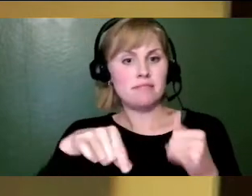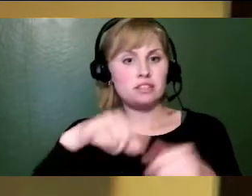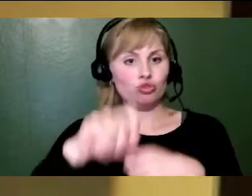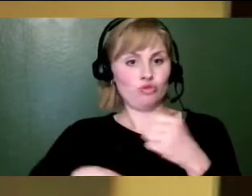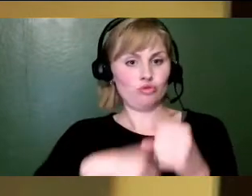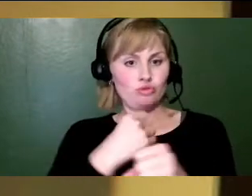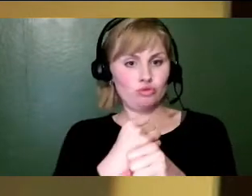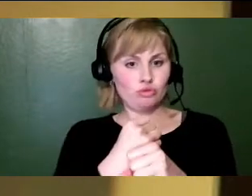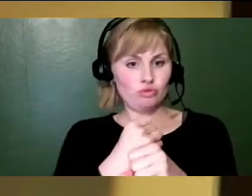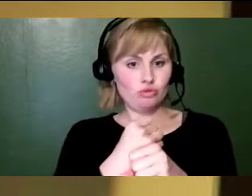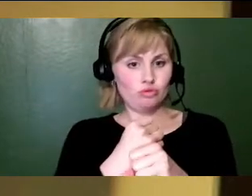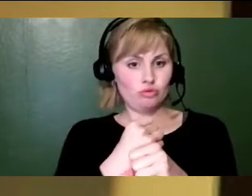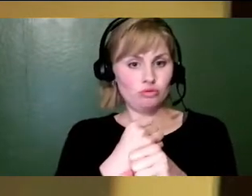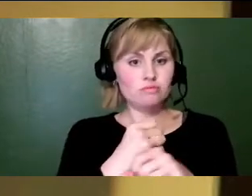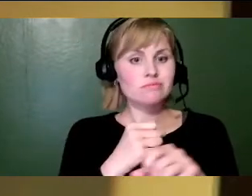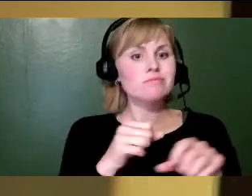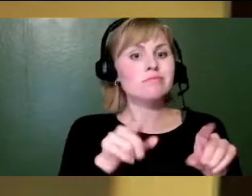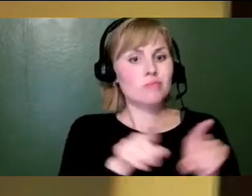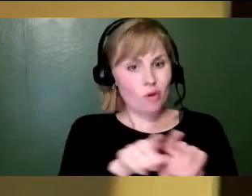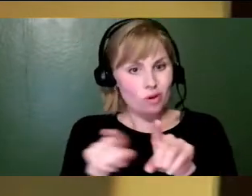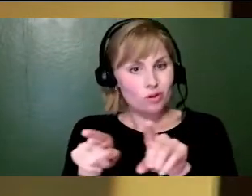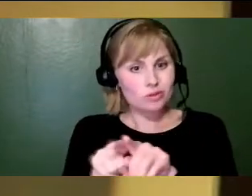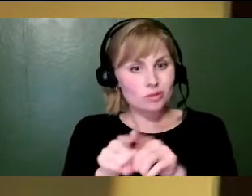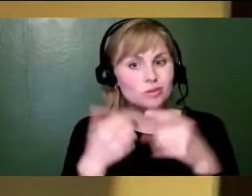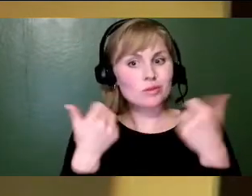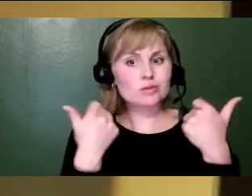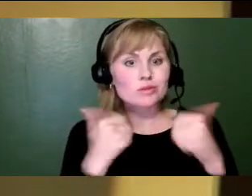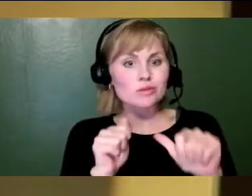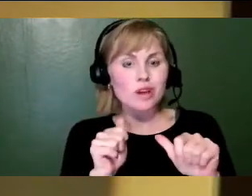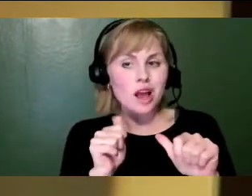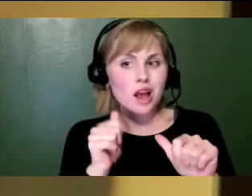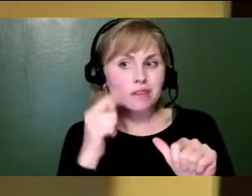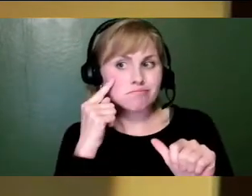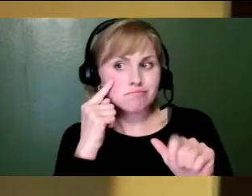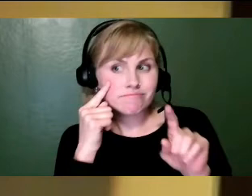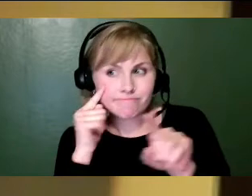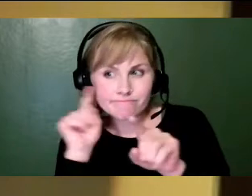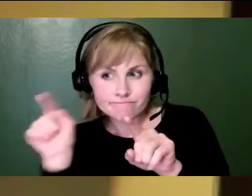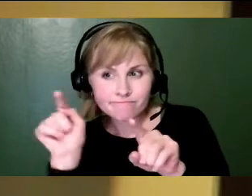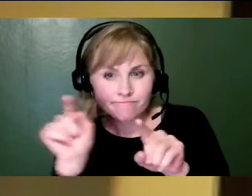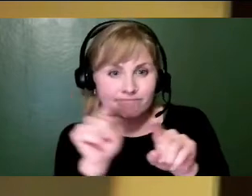the pulse of arbitration developments in Canada and abroad. Check us out at